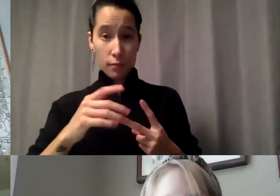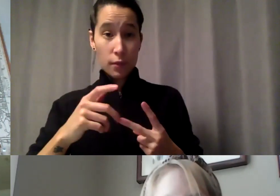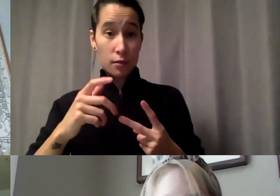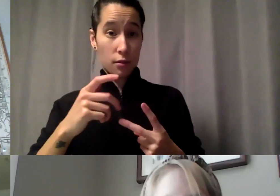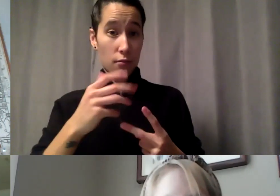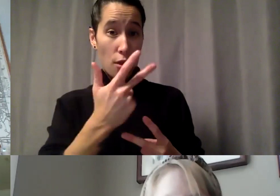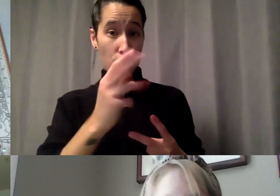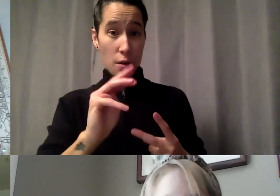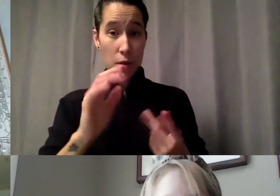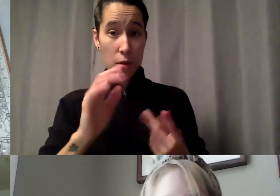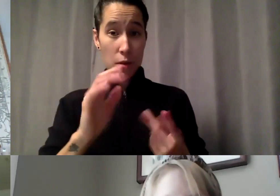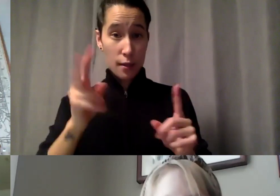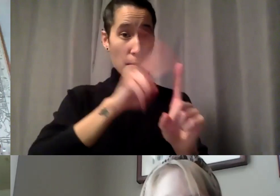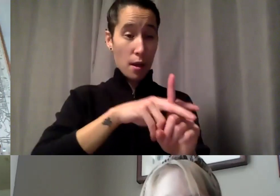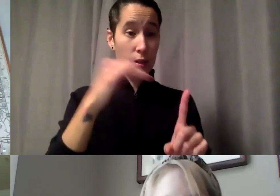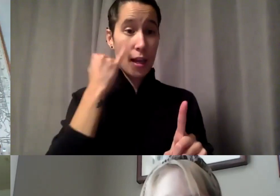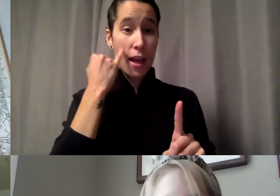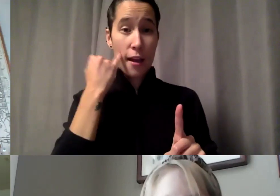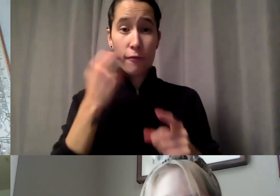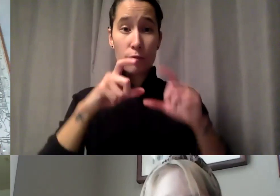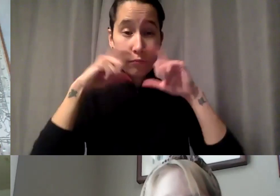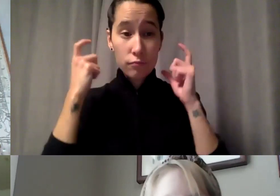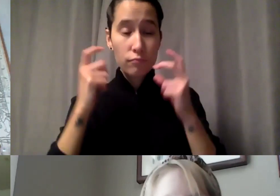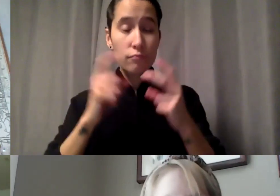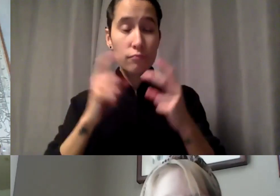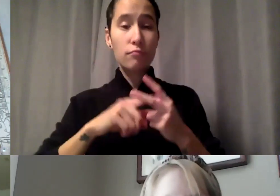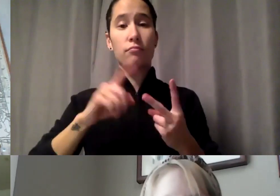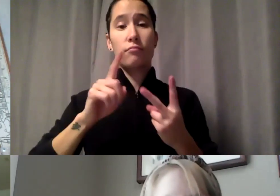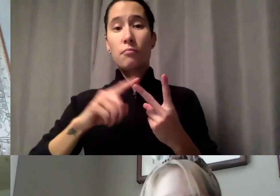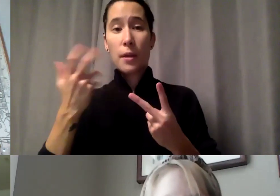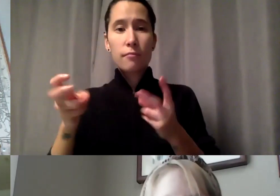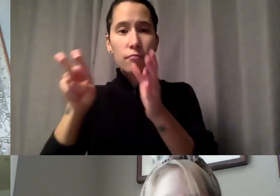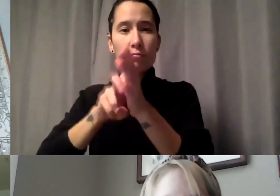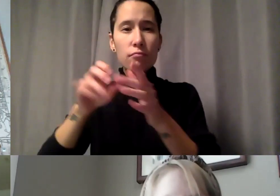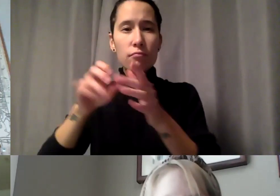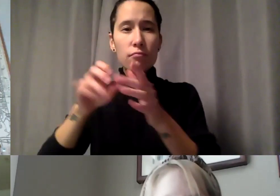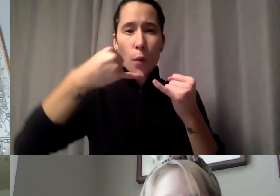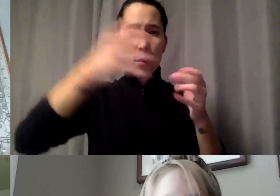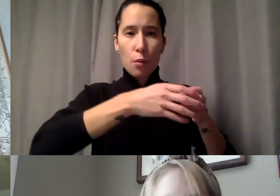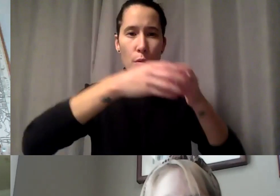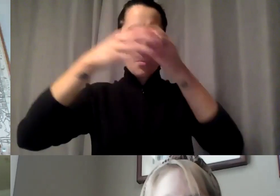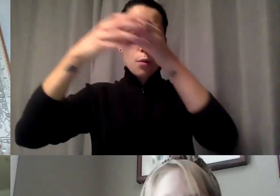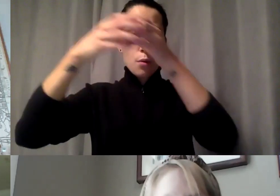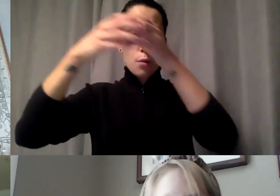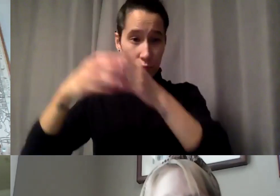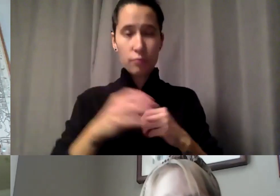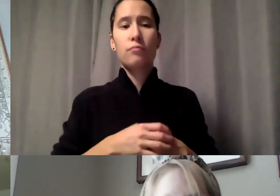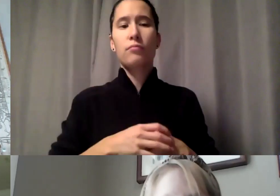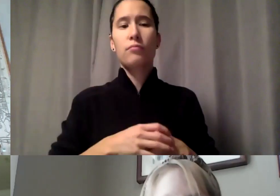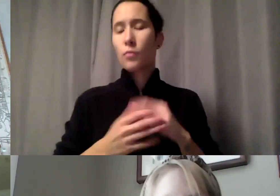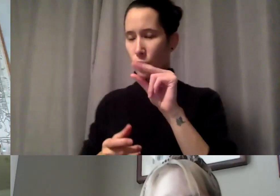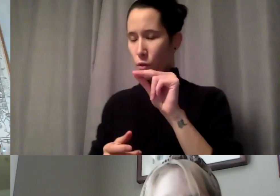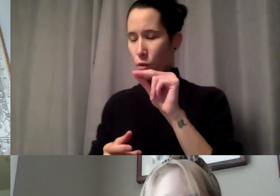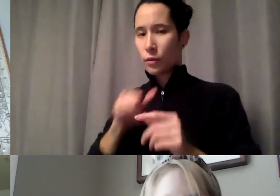it apply when you're riding a gondola or sitting on a bench? No, it's only on the field of play. So it's when you're actually doing the act of the